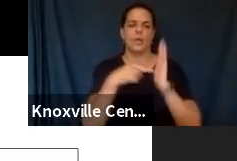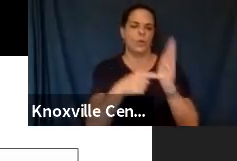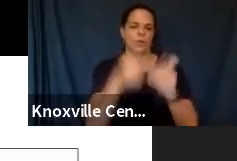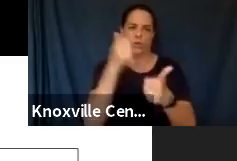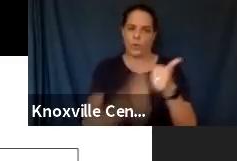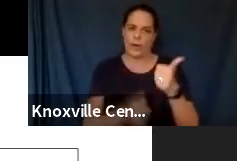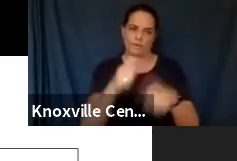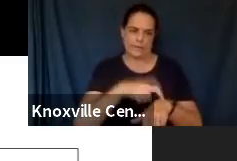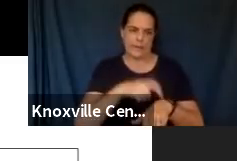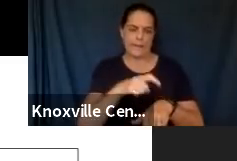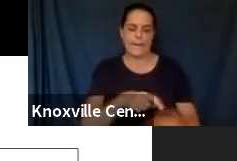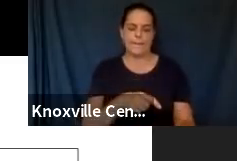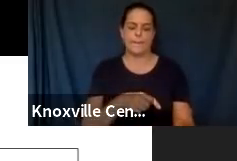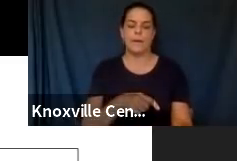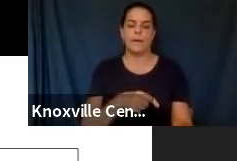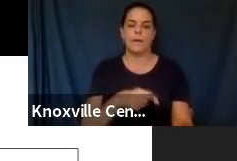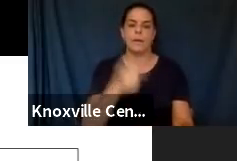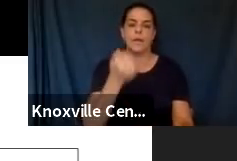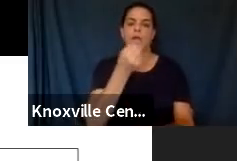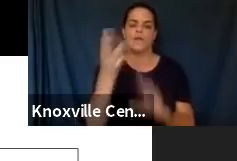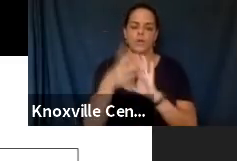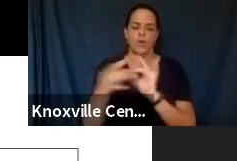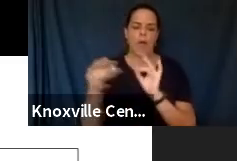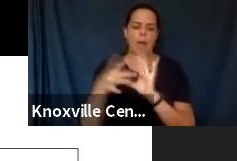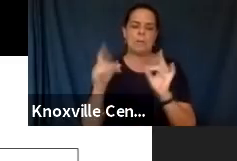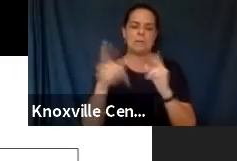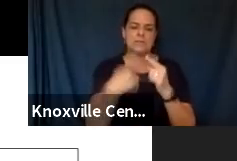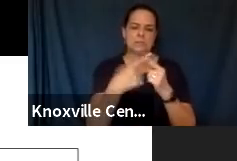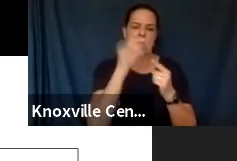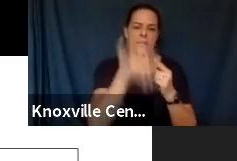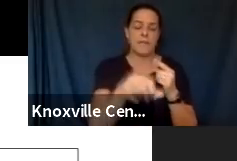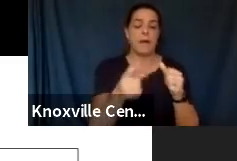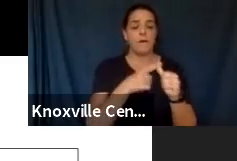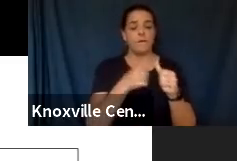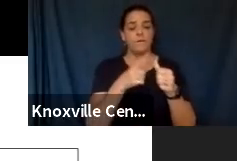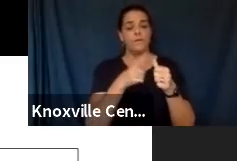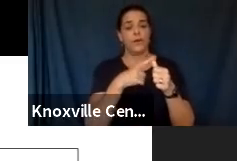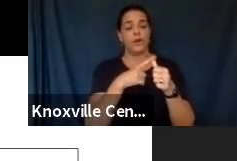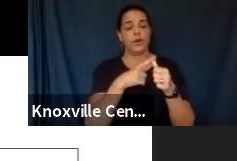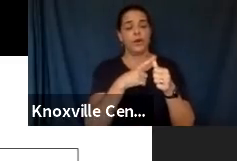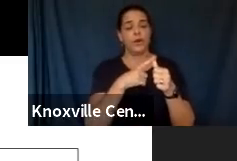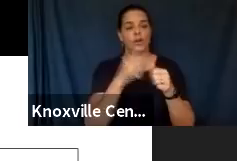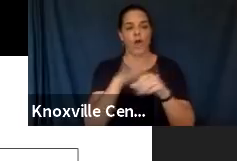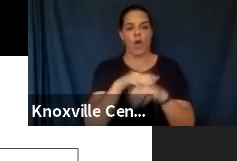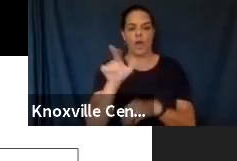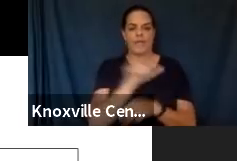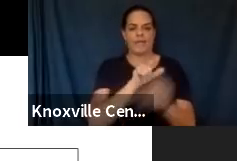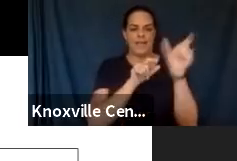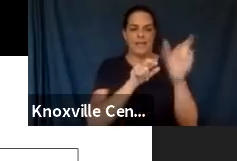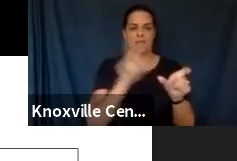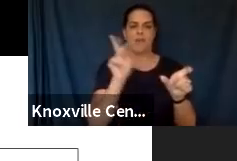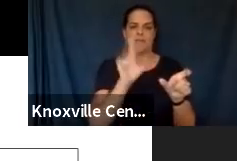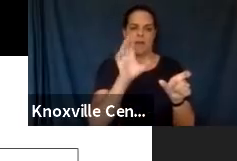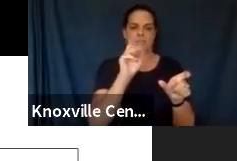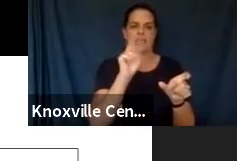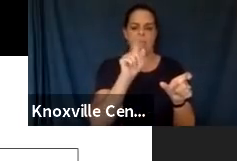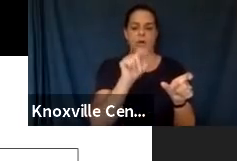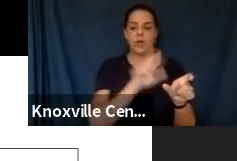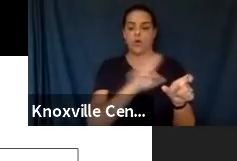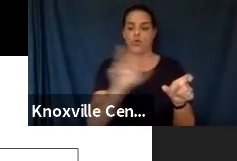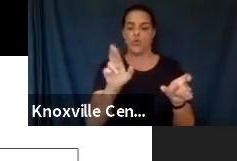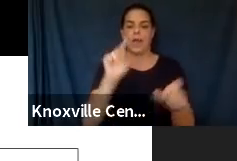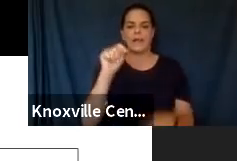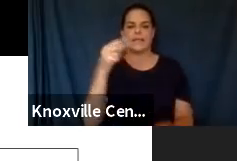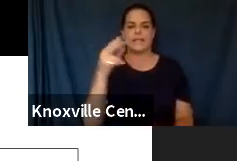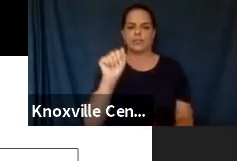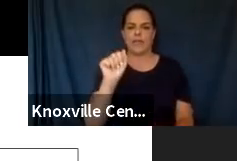time, and just a few comments about that. First of all, on the left is Knox County, and on the right is the THA